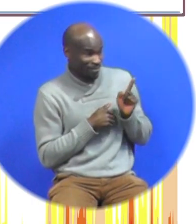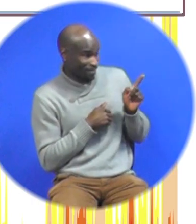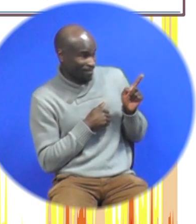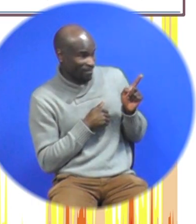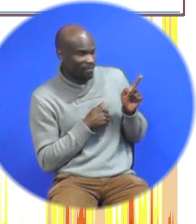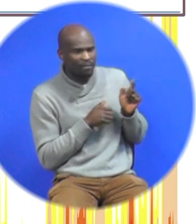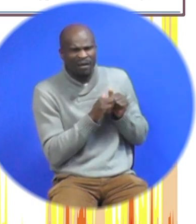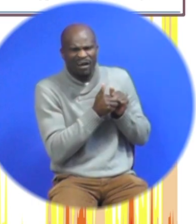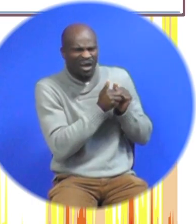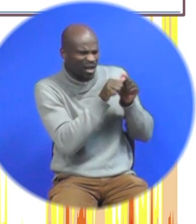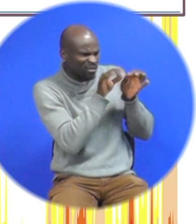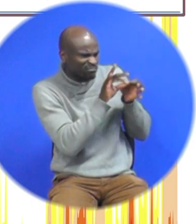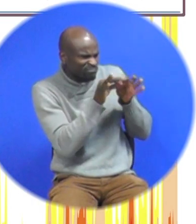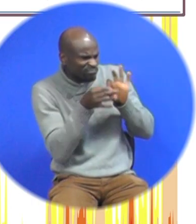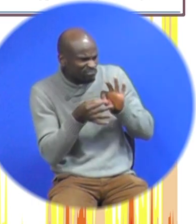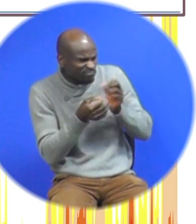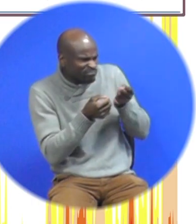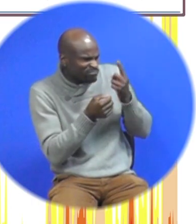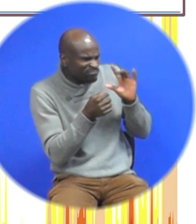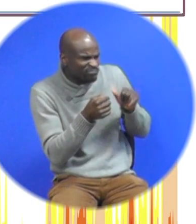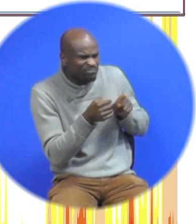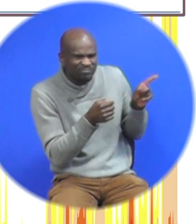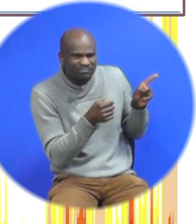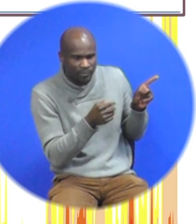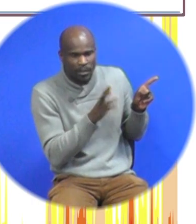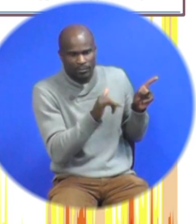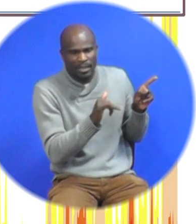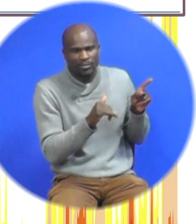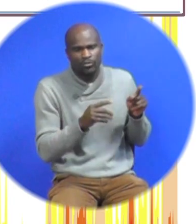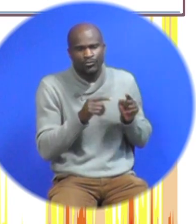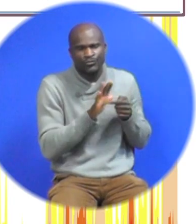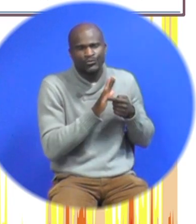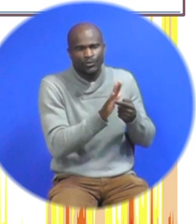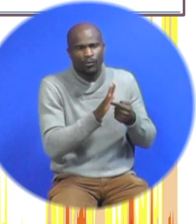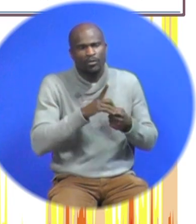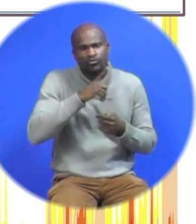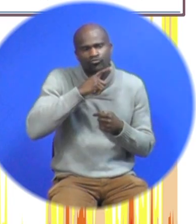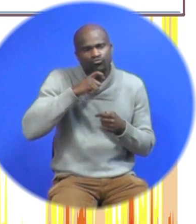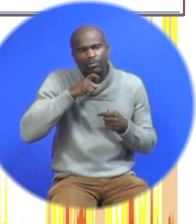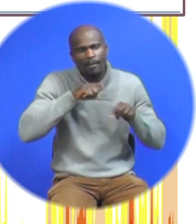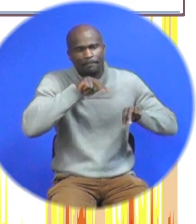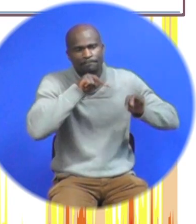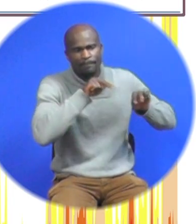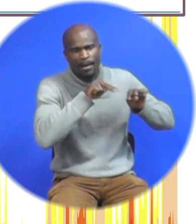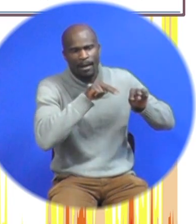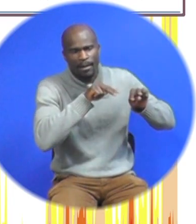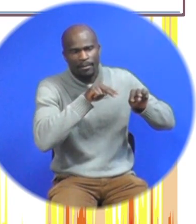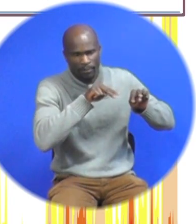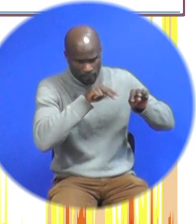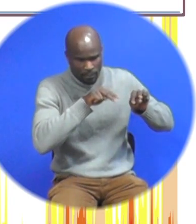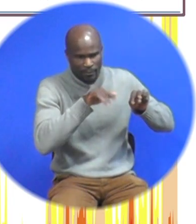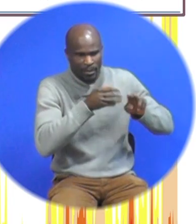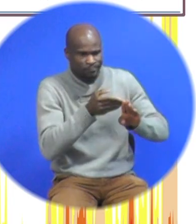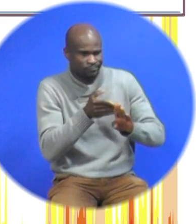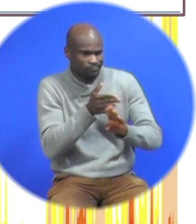chart is, this is the U.S. Drought Monitor of drought conditions in North Carolina dating back to